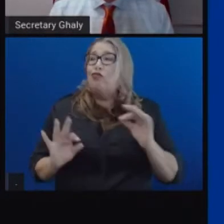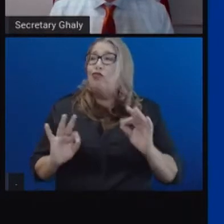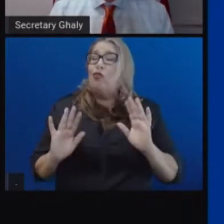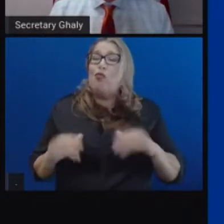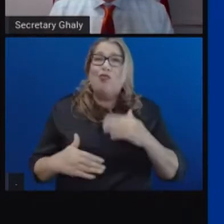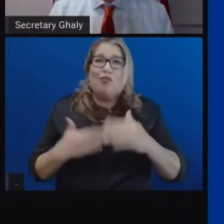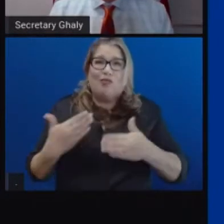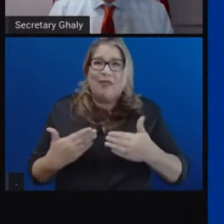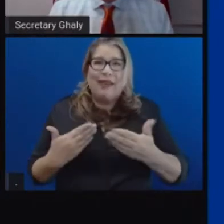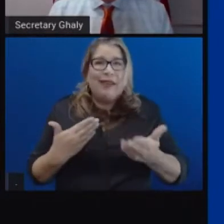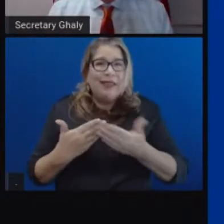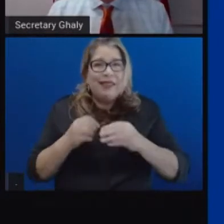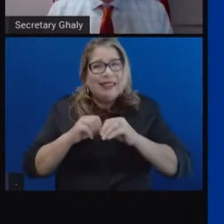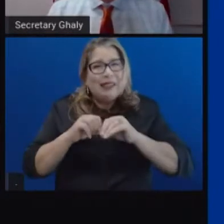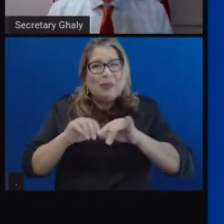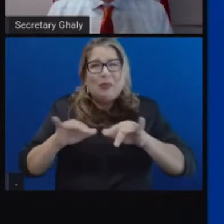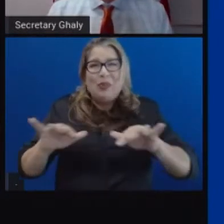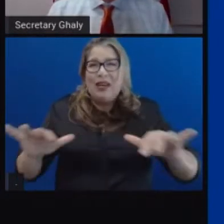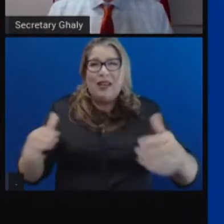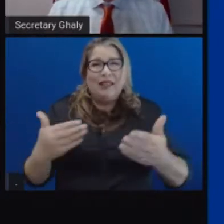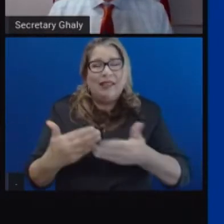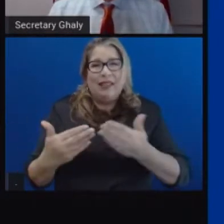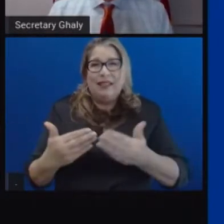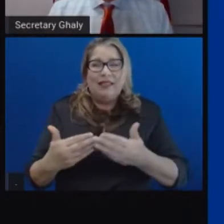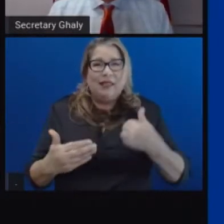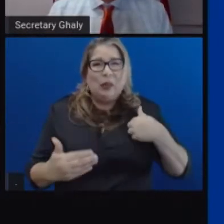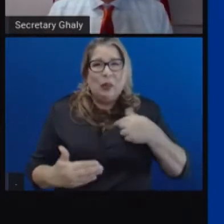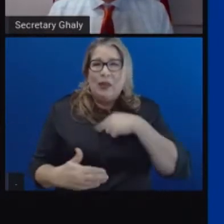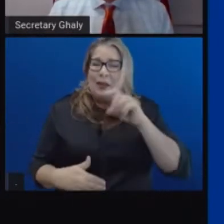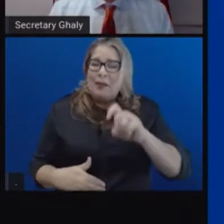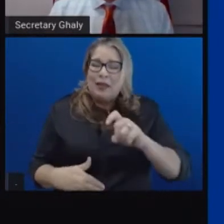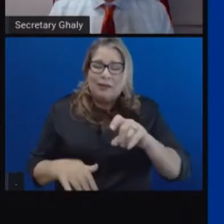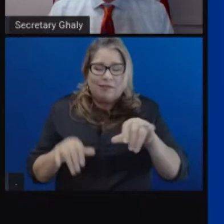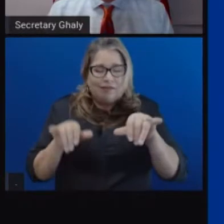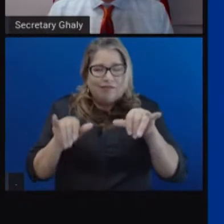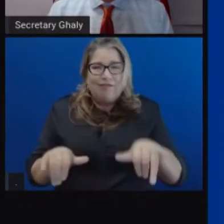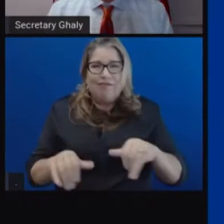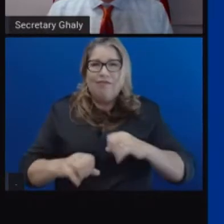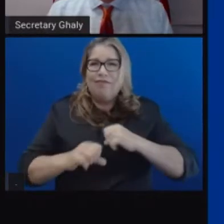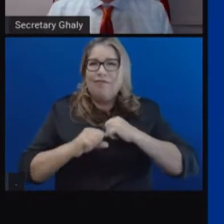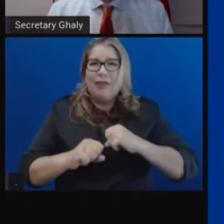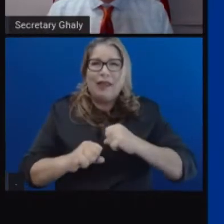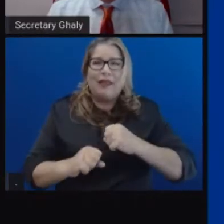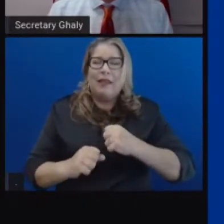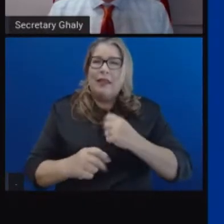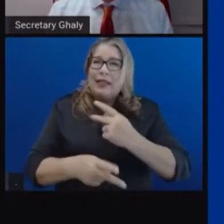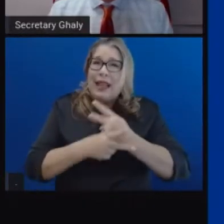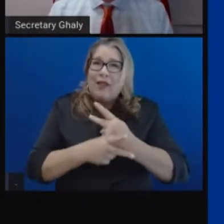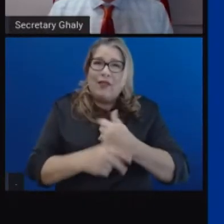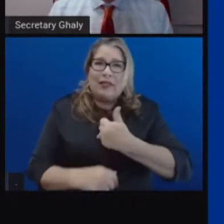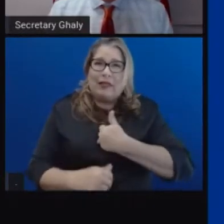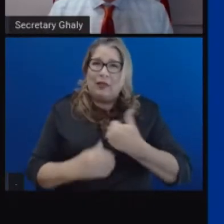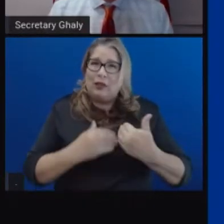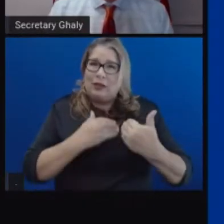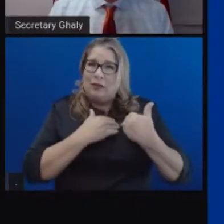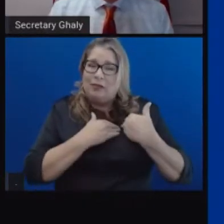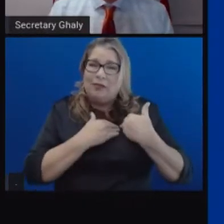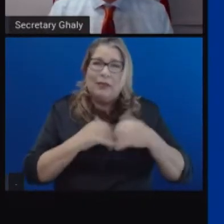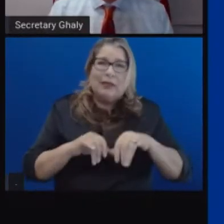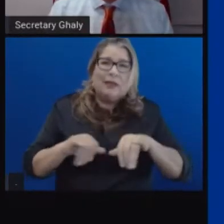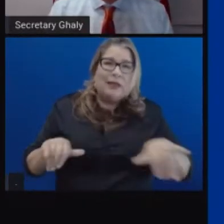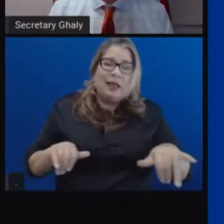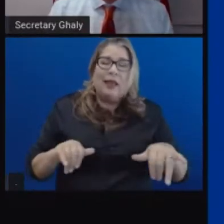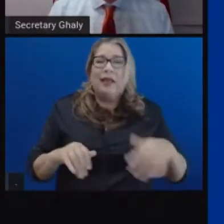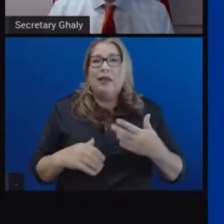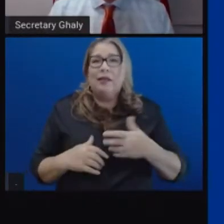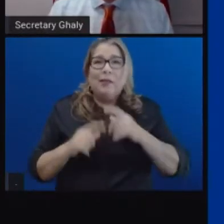must continue to keep our guard up. We must continue to work together to do what we can to reduce transmission. I know people